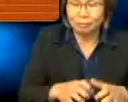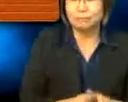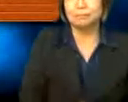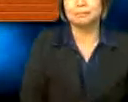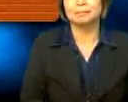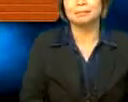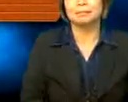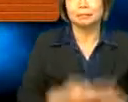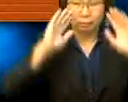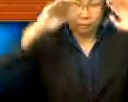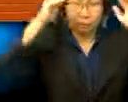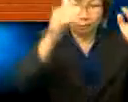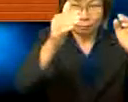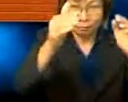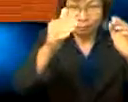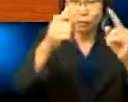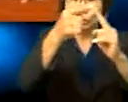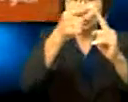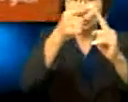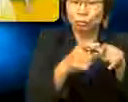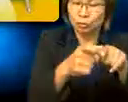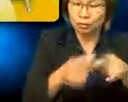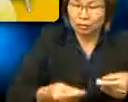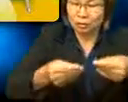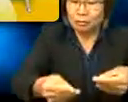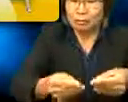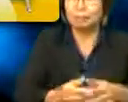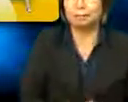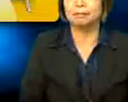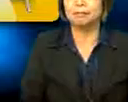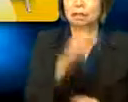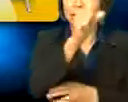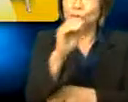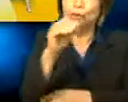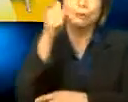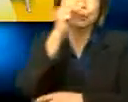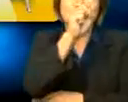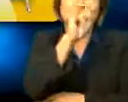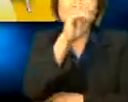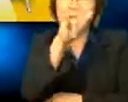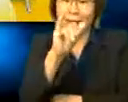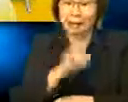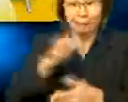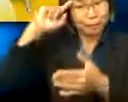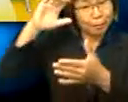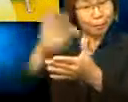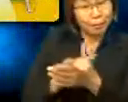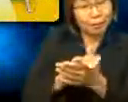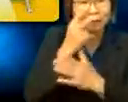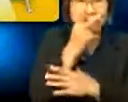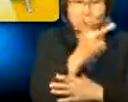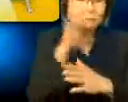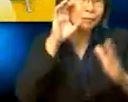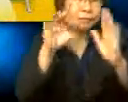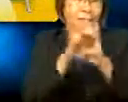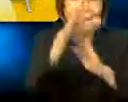Pay attention to the words given. So, Siti, I believe you have seen the pictures and read